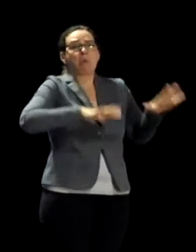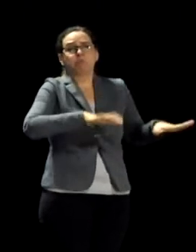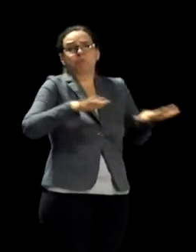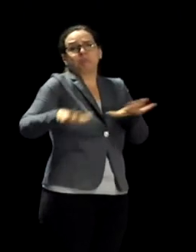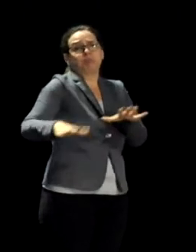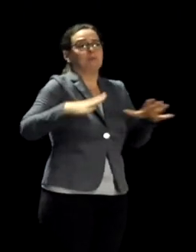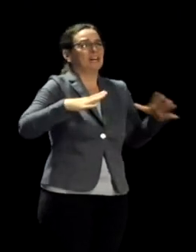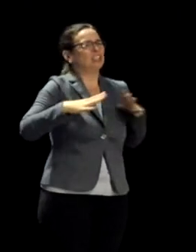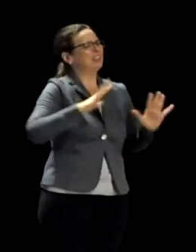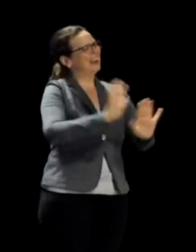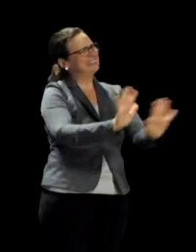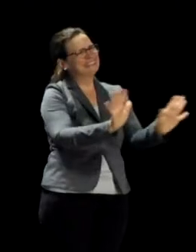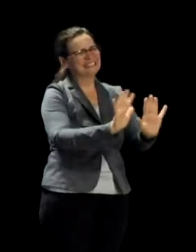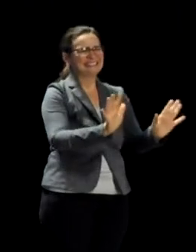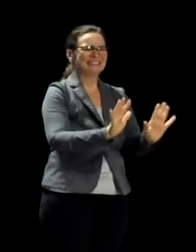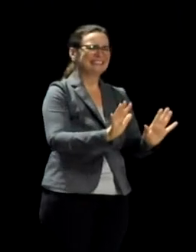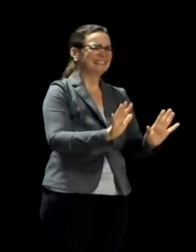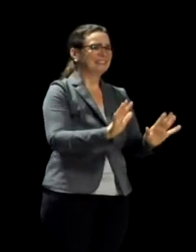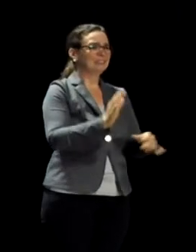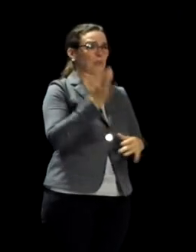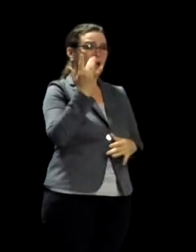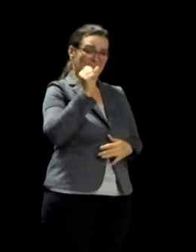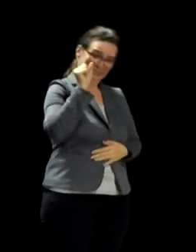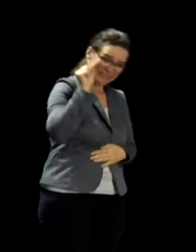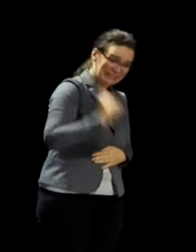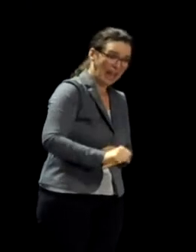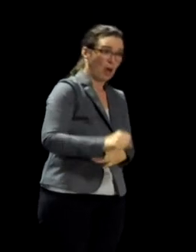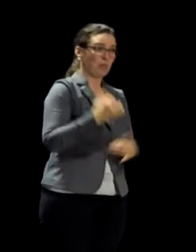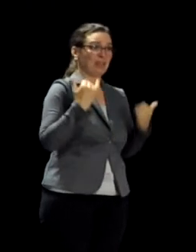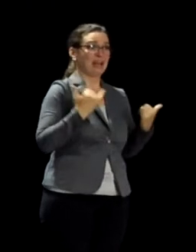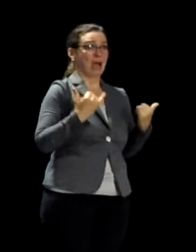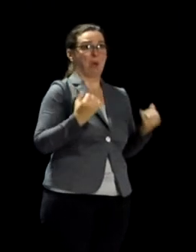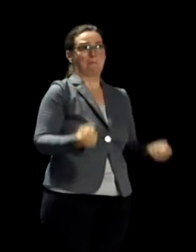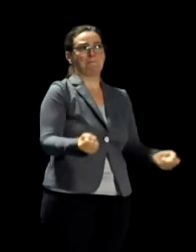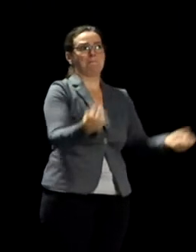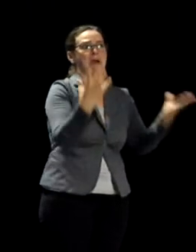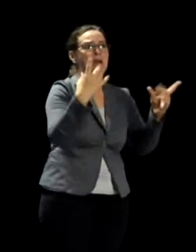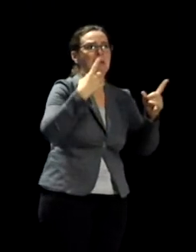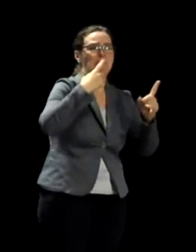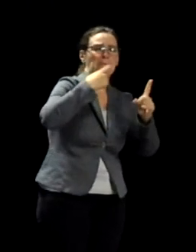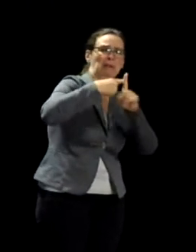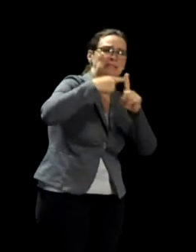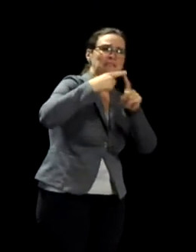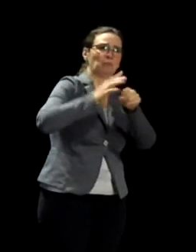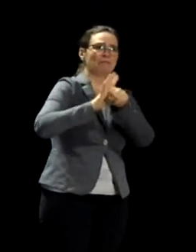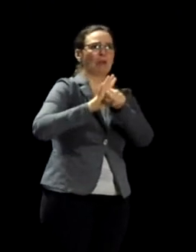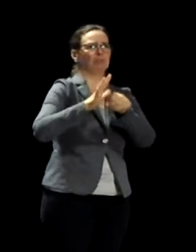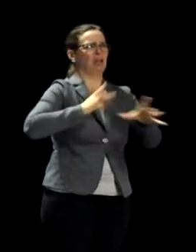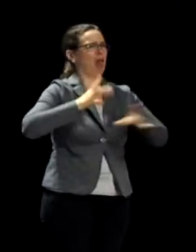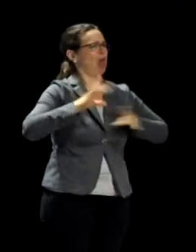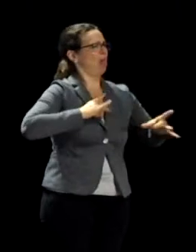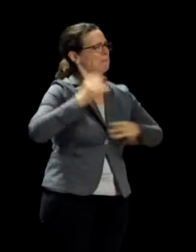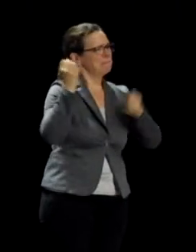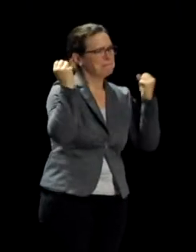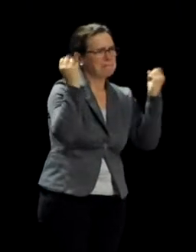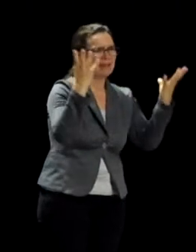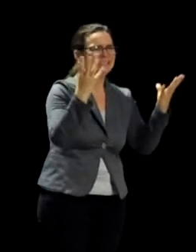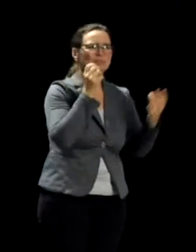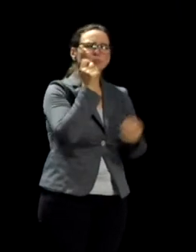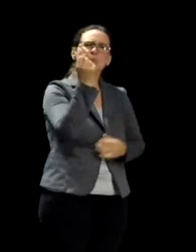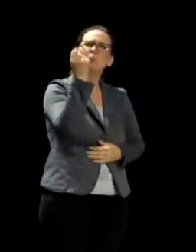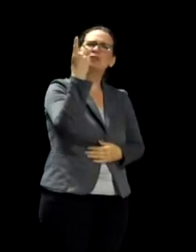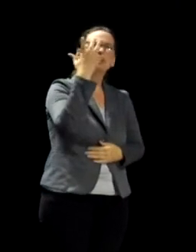It's happening. So please know this. Please understand that because we've made progress with the virus, it doesn't mean that the virus isn't